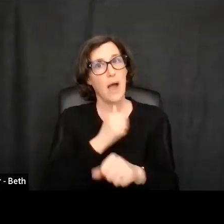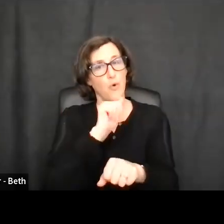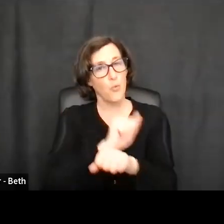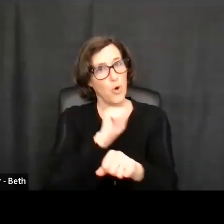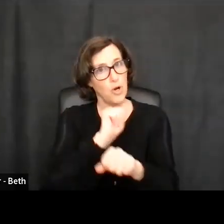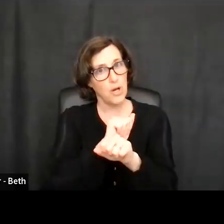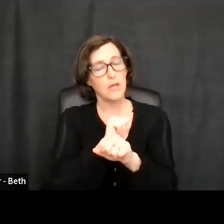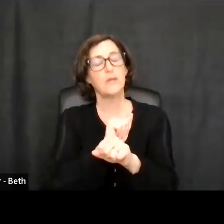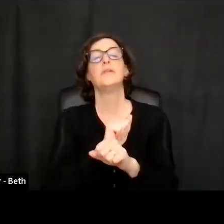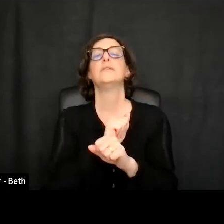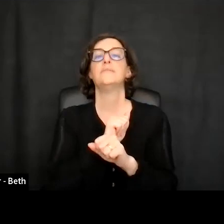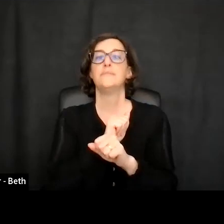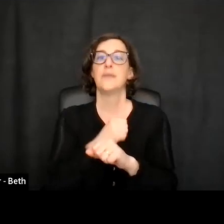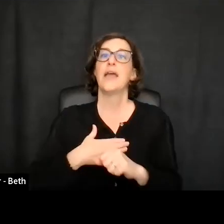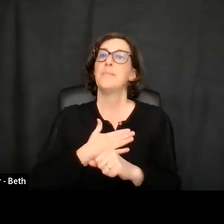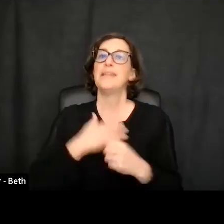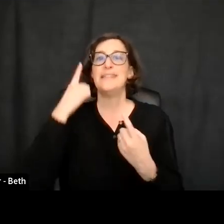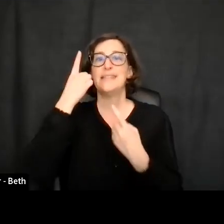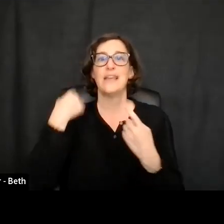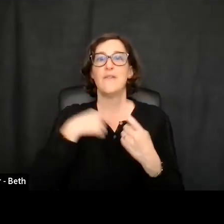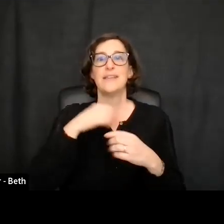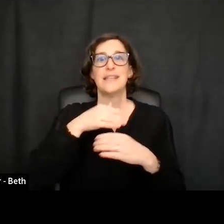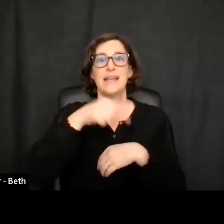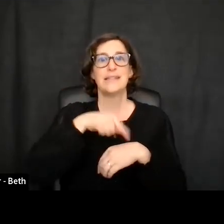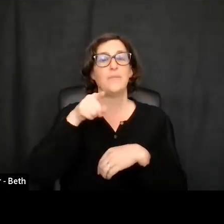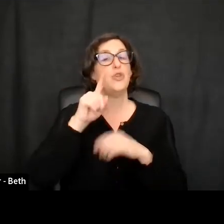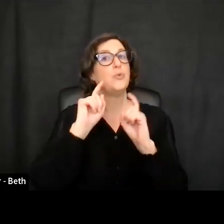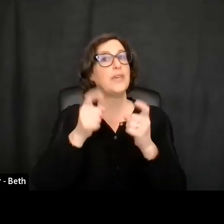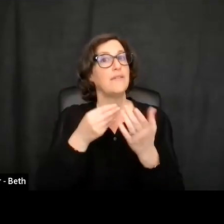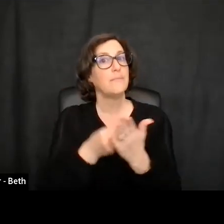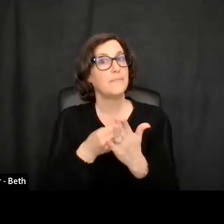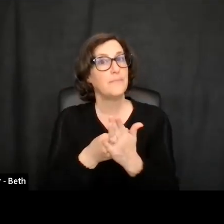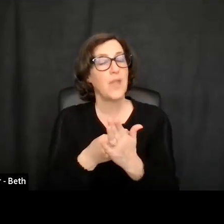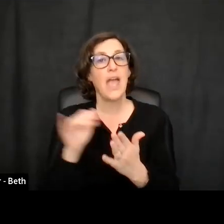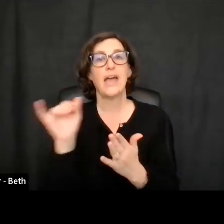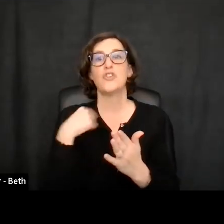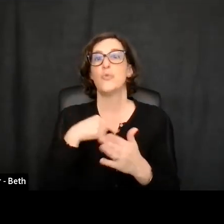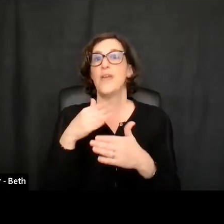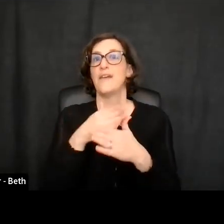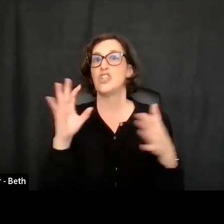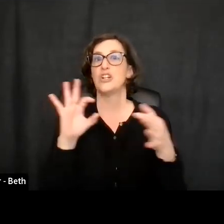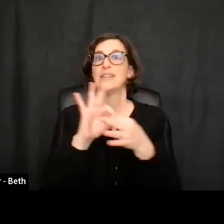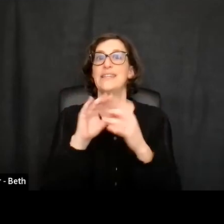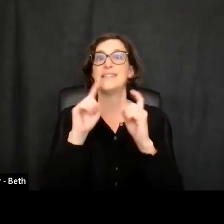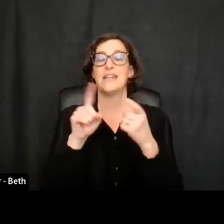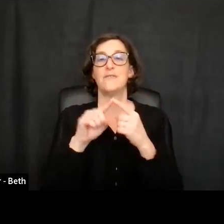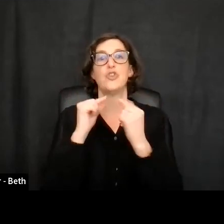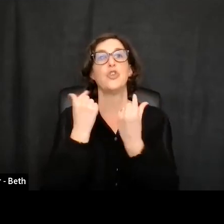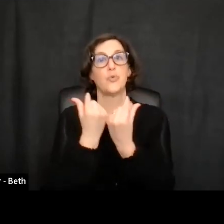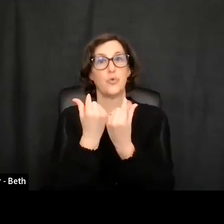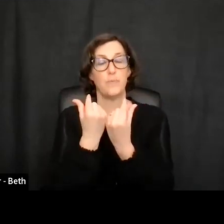Policy Alliance do, please think of us the next time you are giving. And also we have shared links to give to the groups that